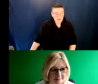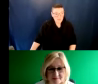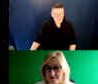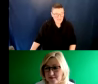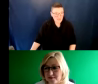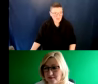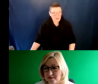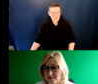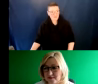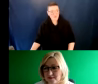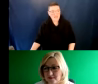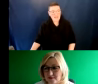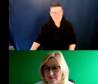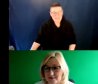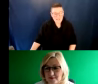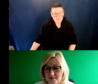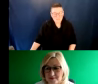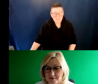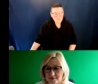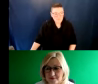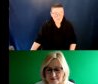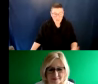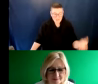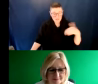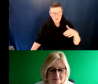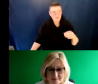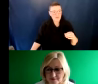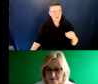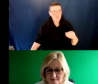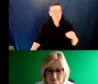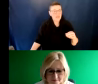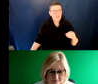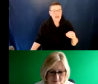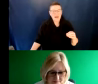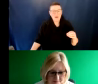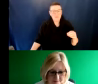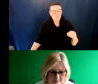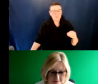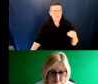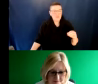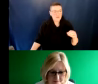So today I'm talking about metaphor in ISL. I'll start talking about